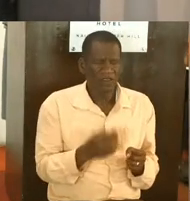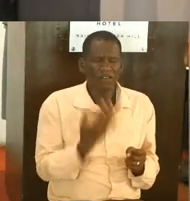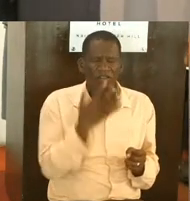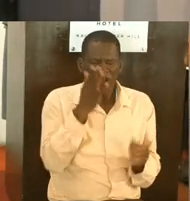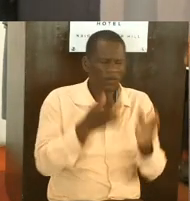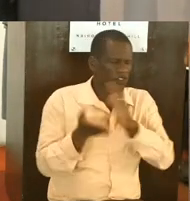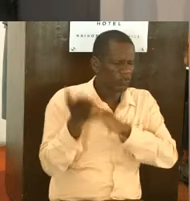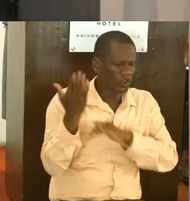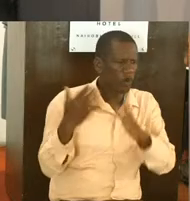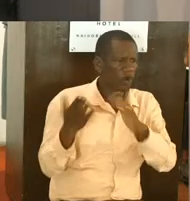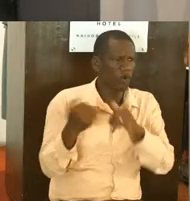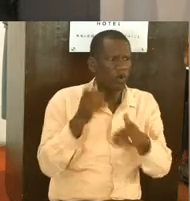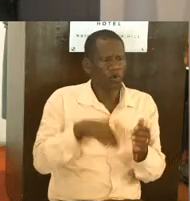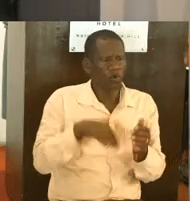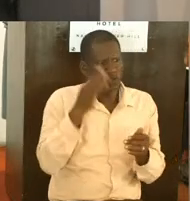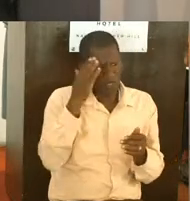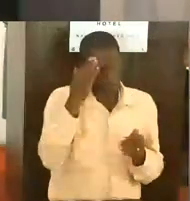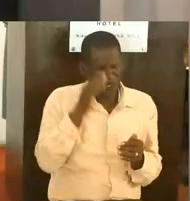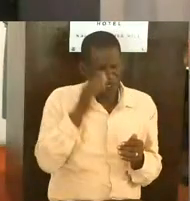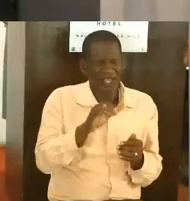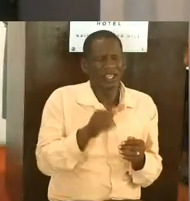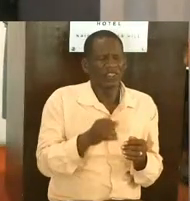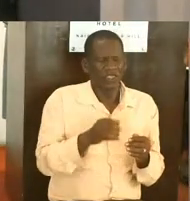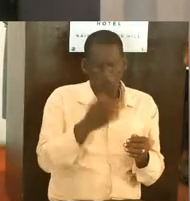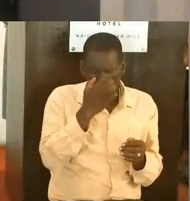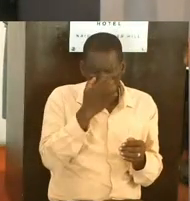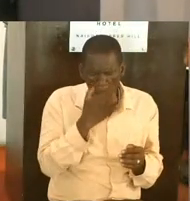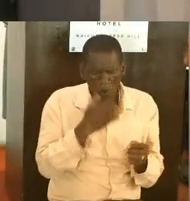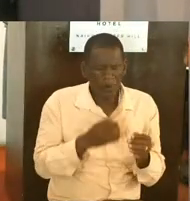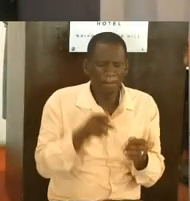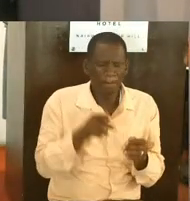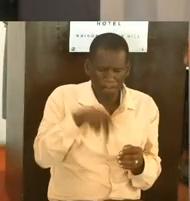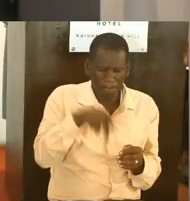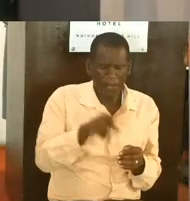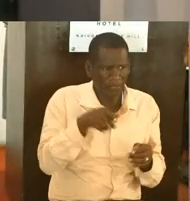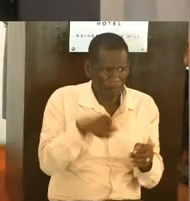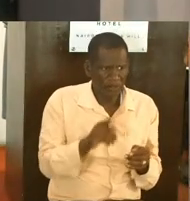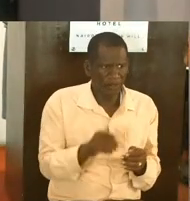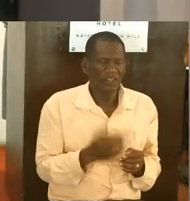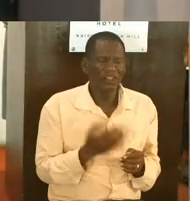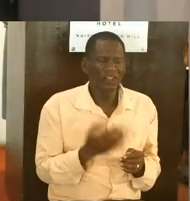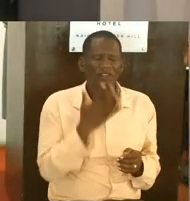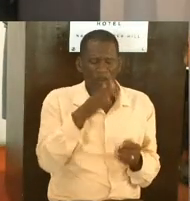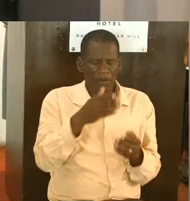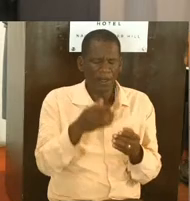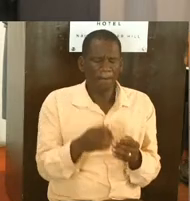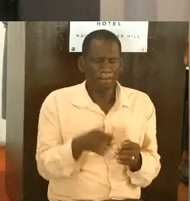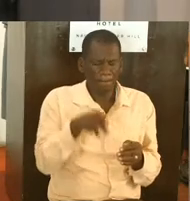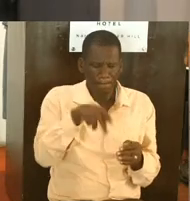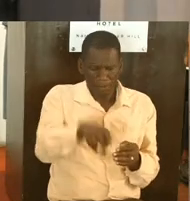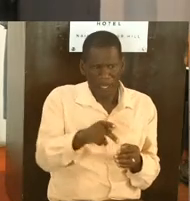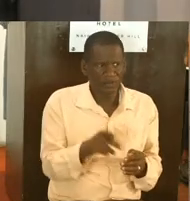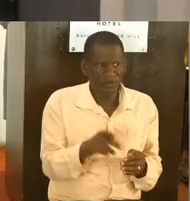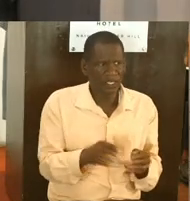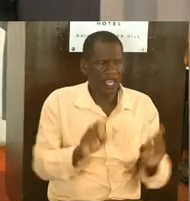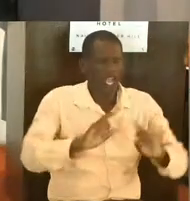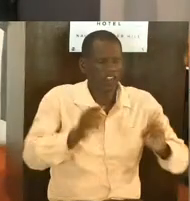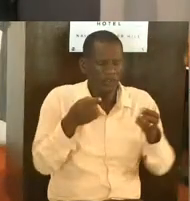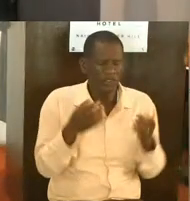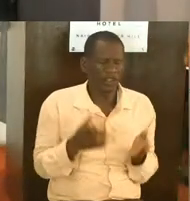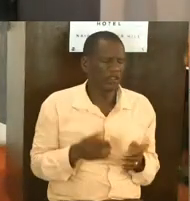that what she thought were indigenous plants not the trees but the plants the flowering plants are actually not